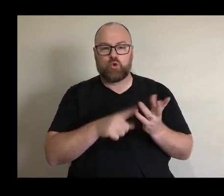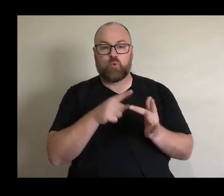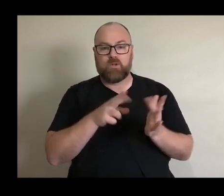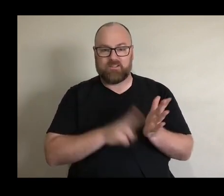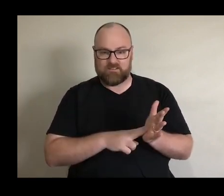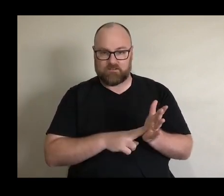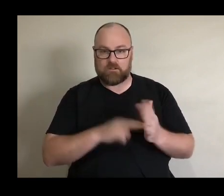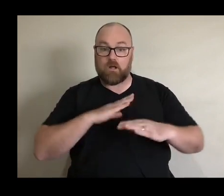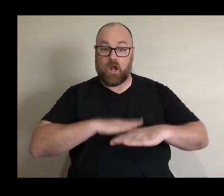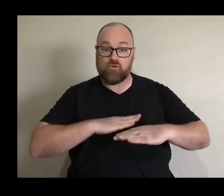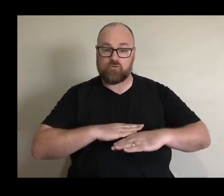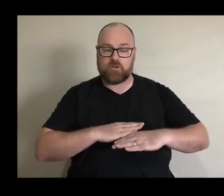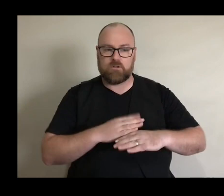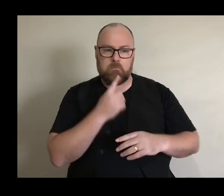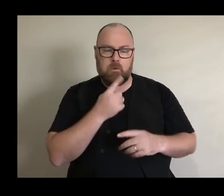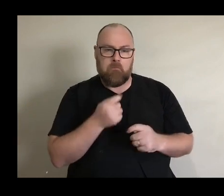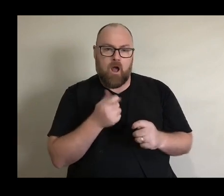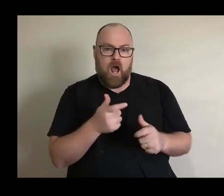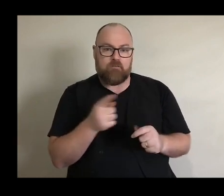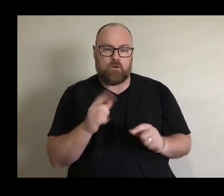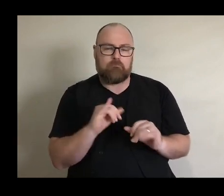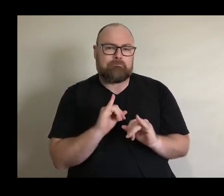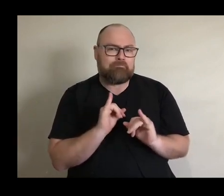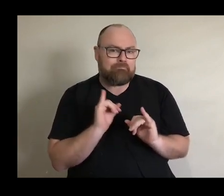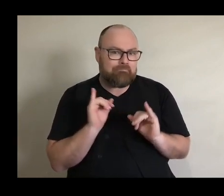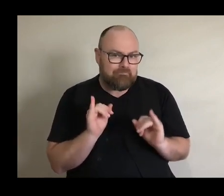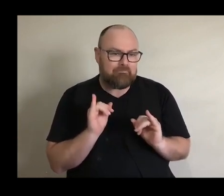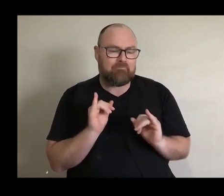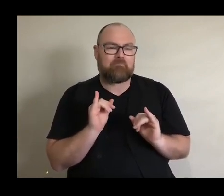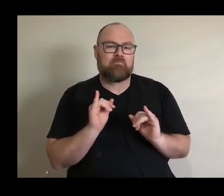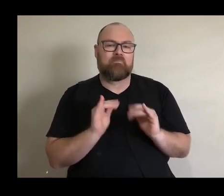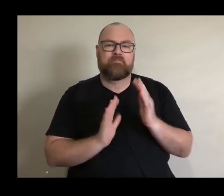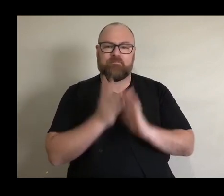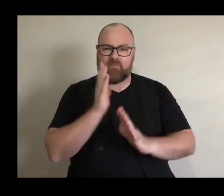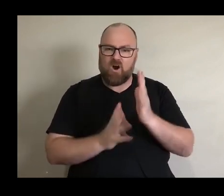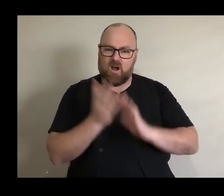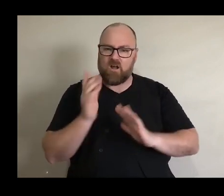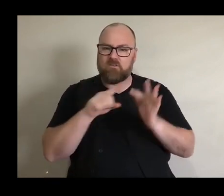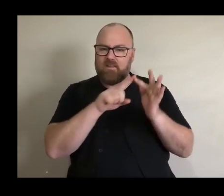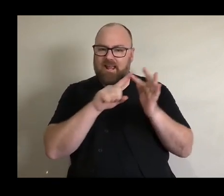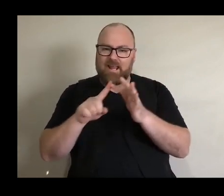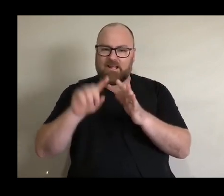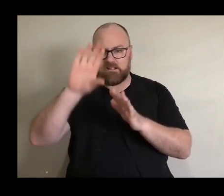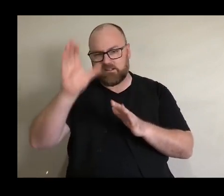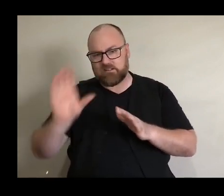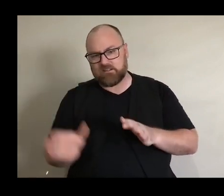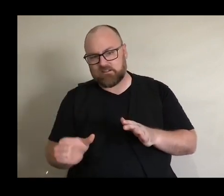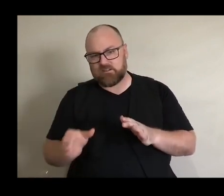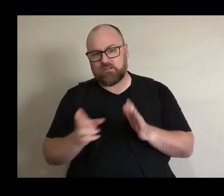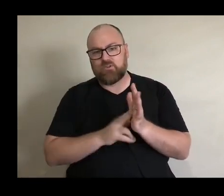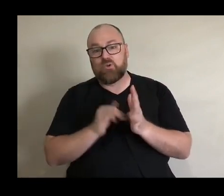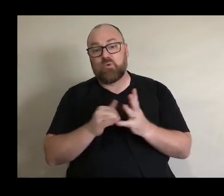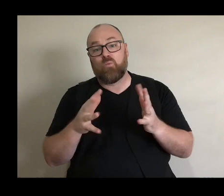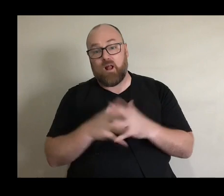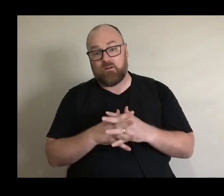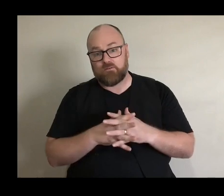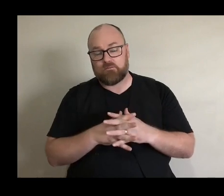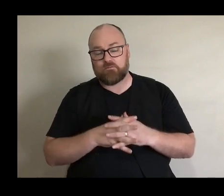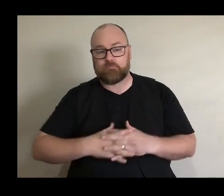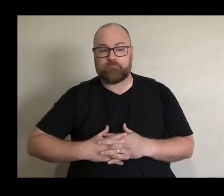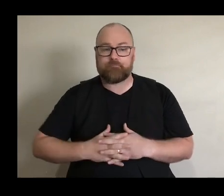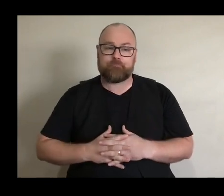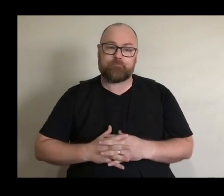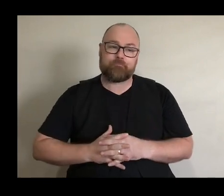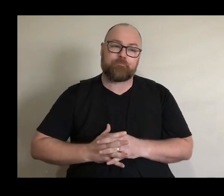the devastating fires that rolled along the eastern seaboard of what we call New South